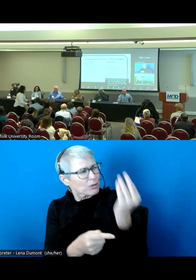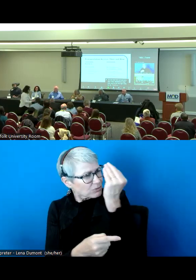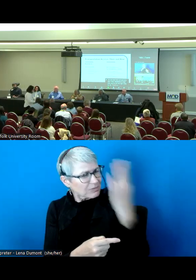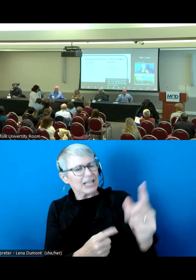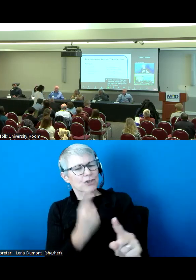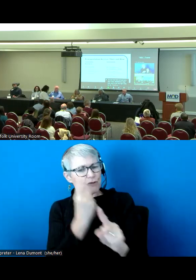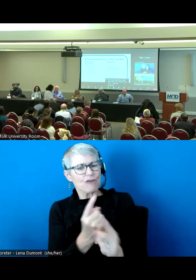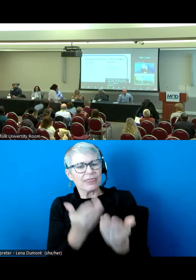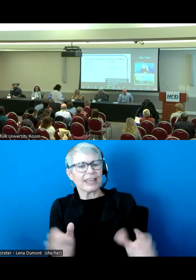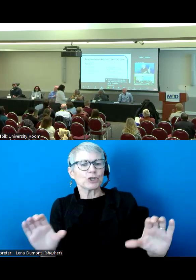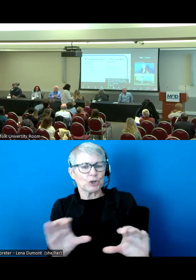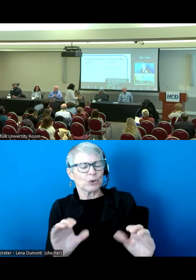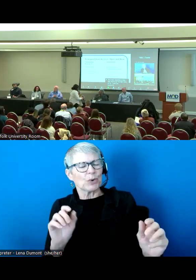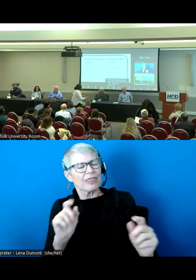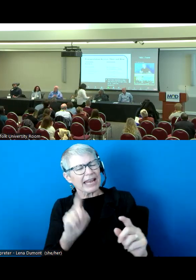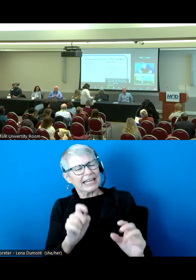Thanks, Andy.